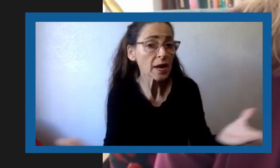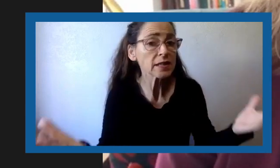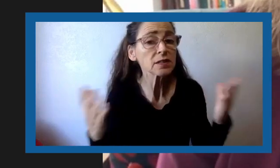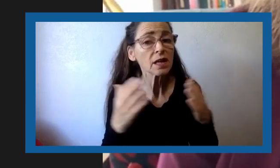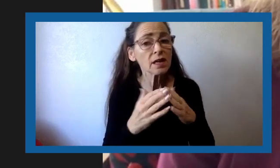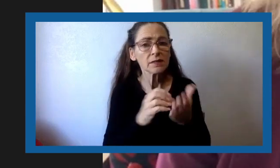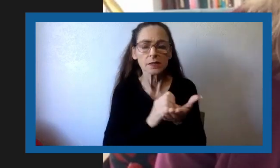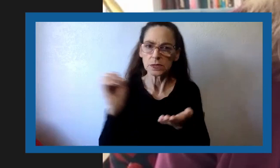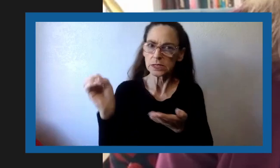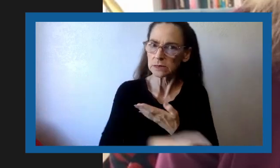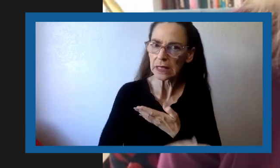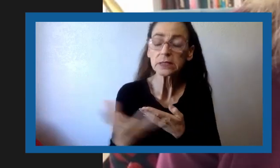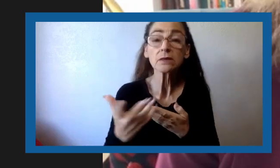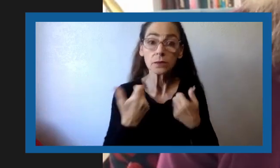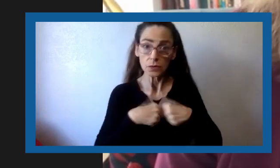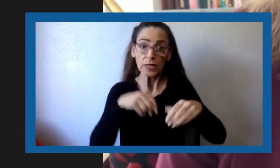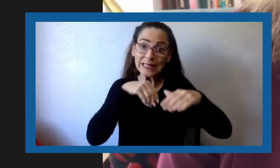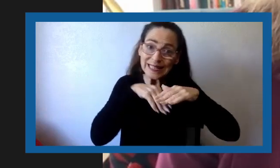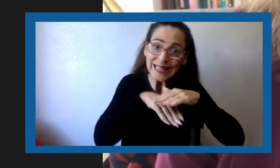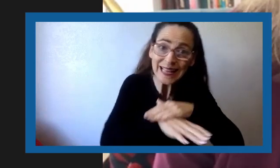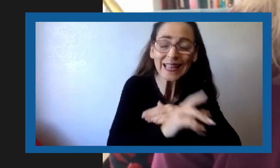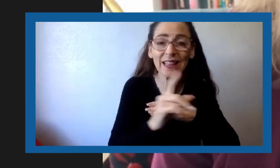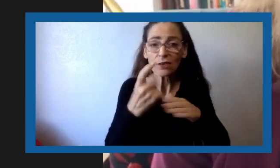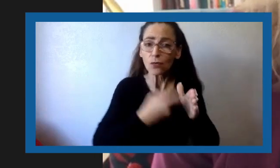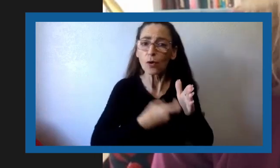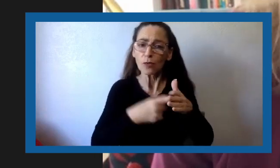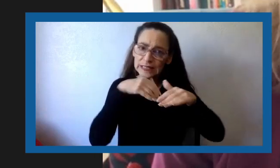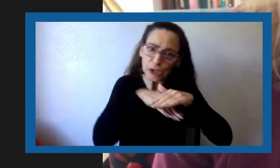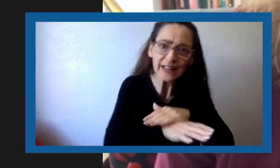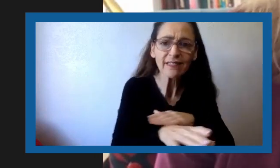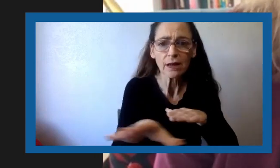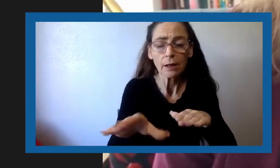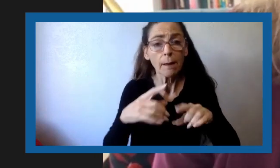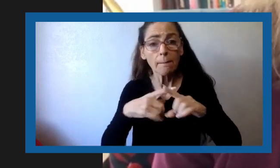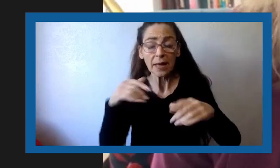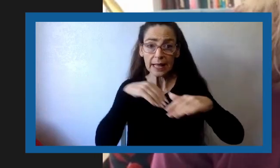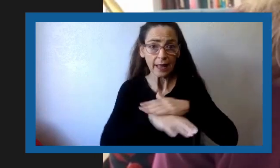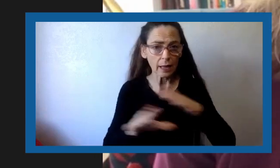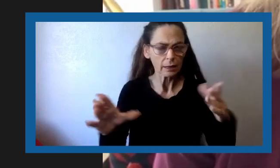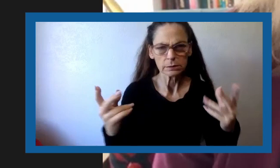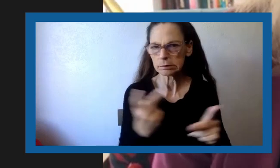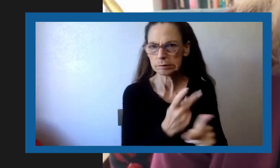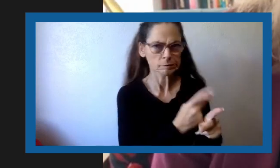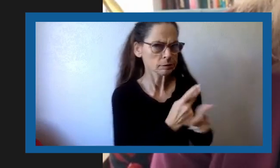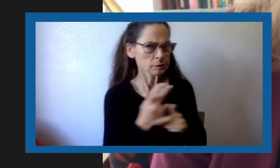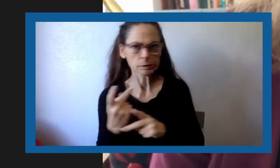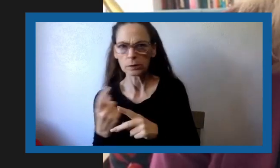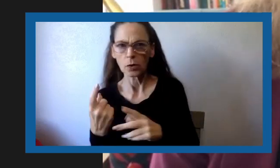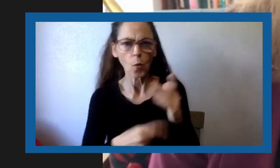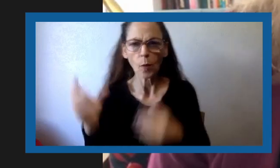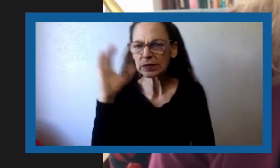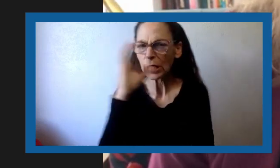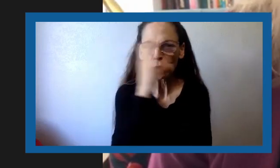fairly expensive, but you could still get in there for a price. But once you got in there, you had to figure out what you were going to be